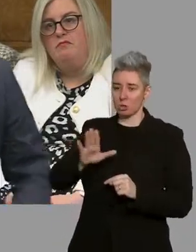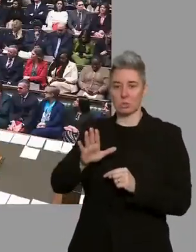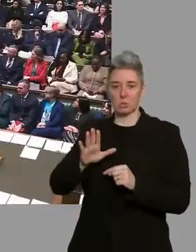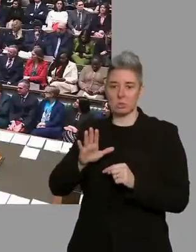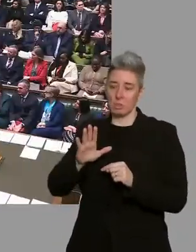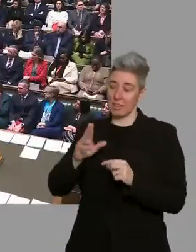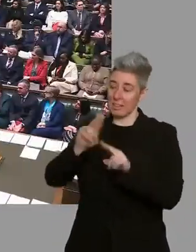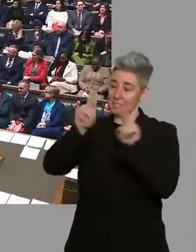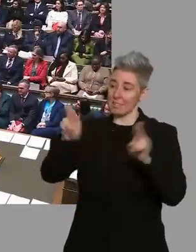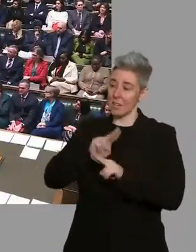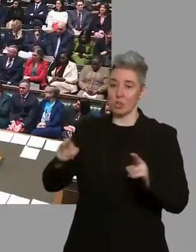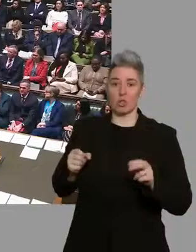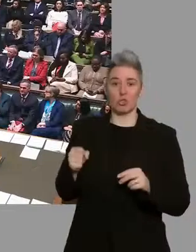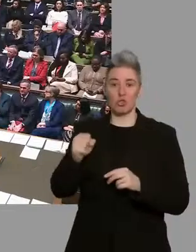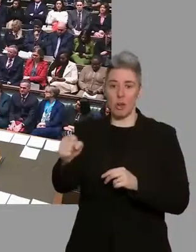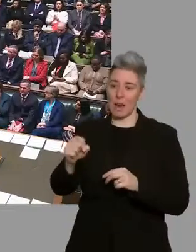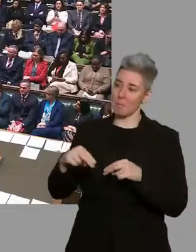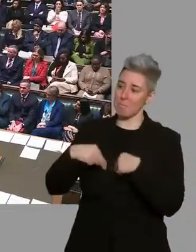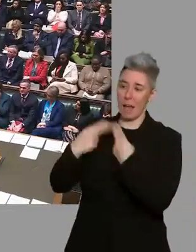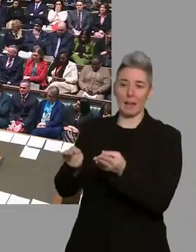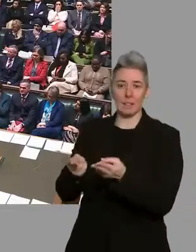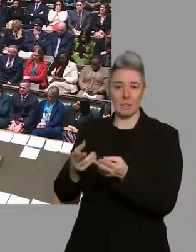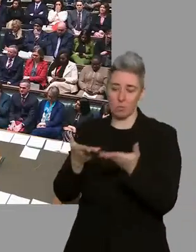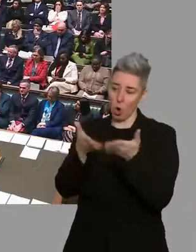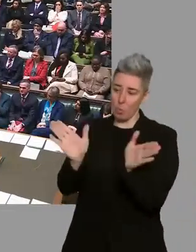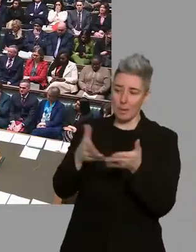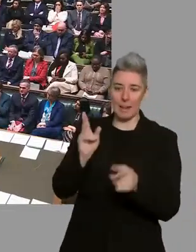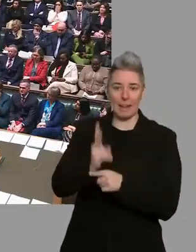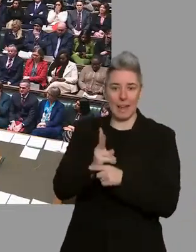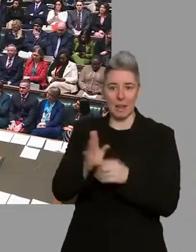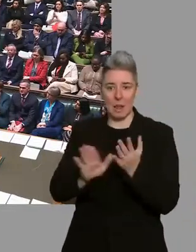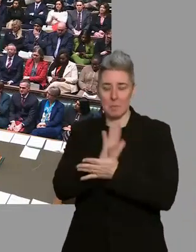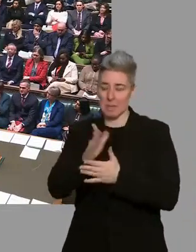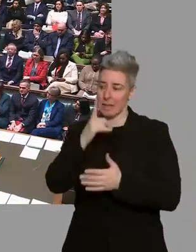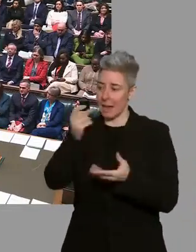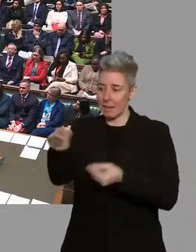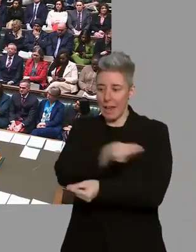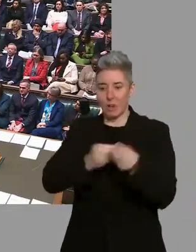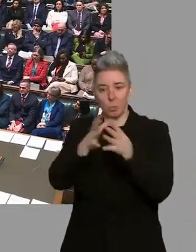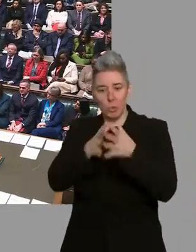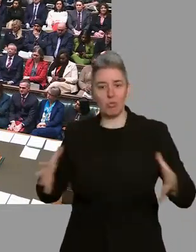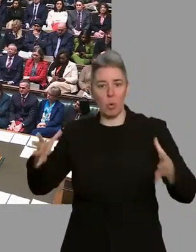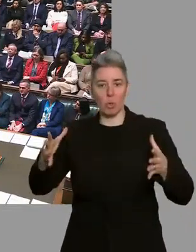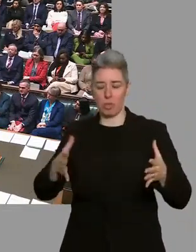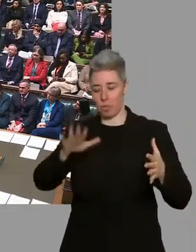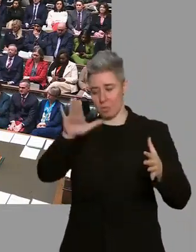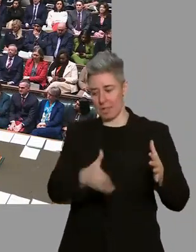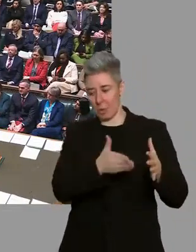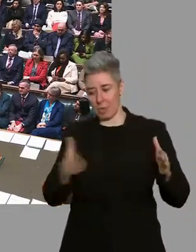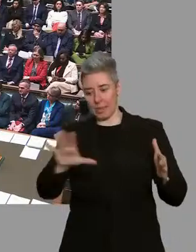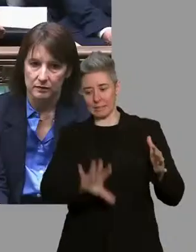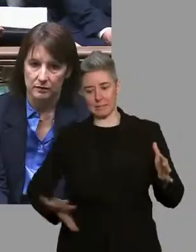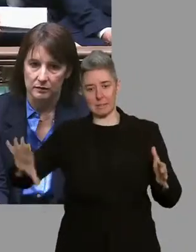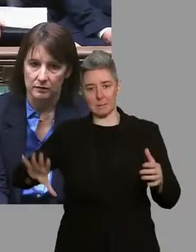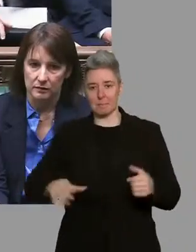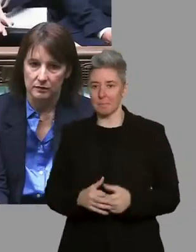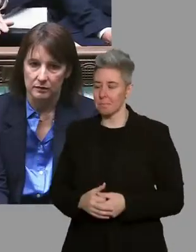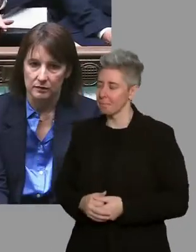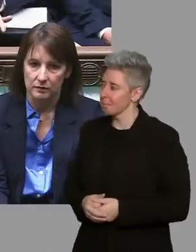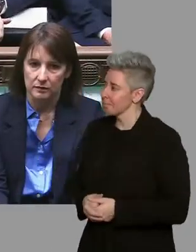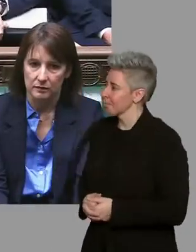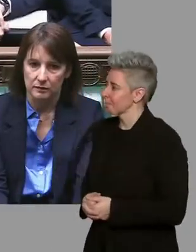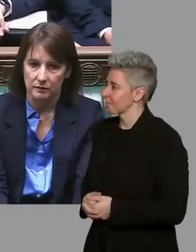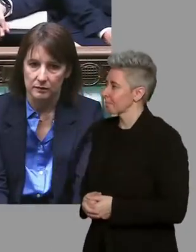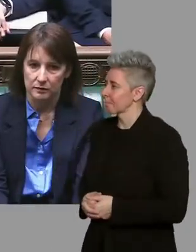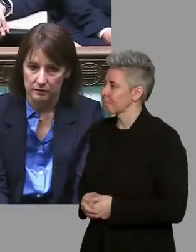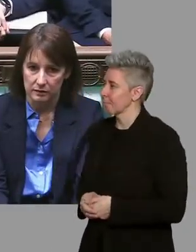East? Prime Minister. Well, I thank my honourable friend for raising this question. Businesses in his constituents have been badly let down by